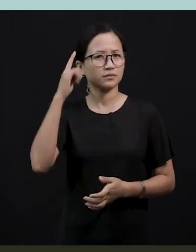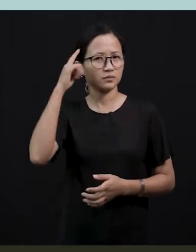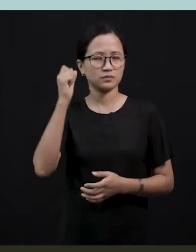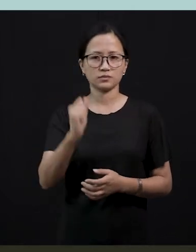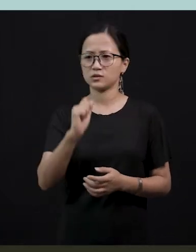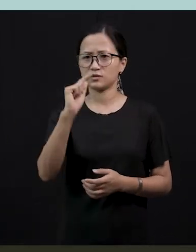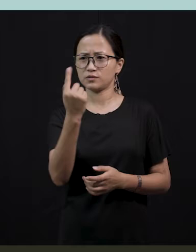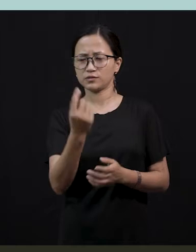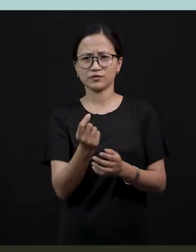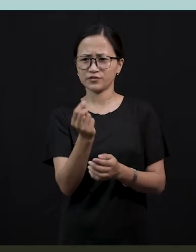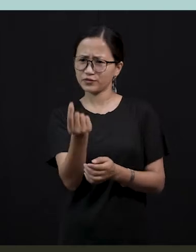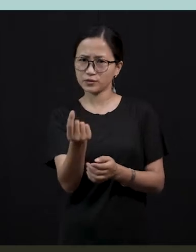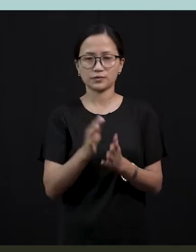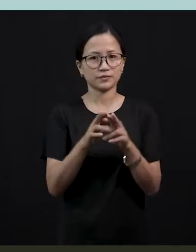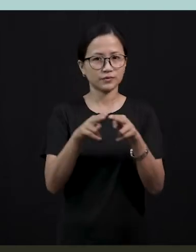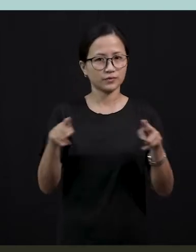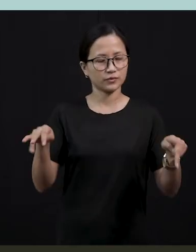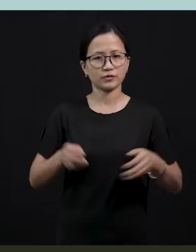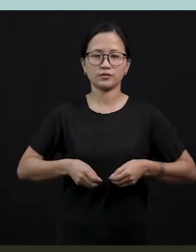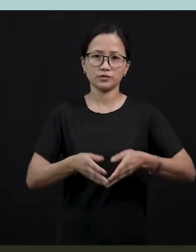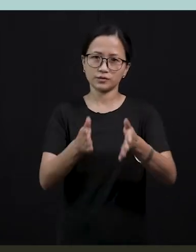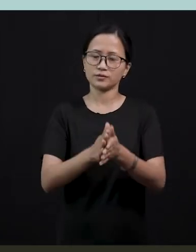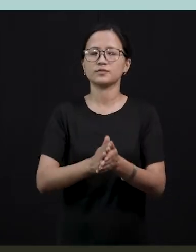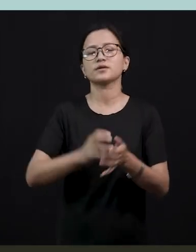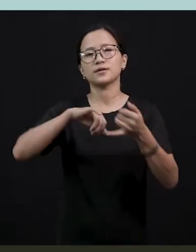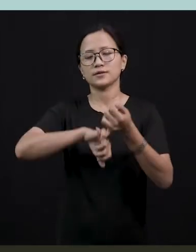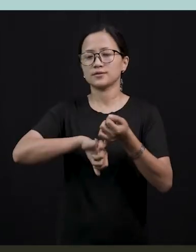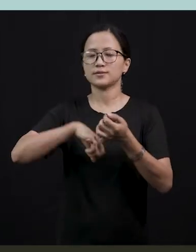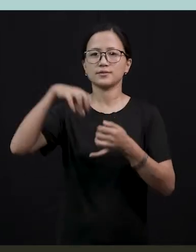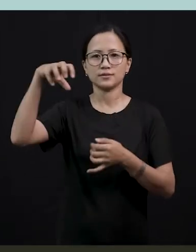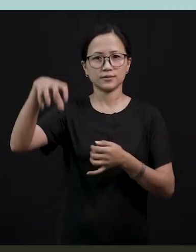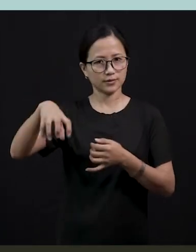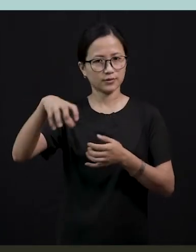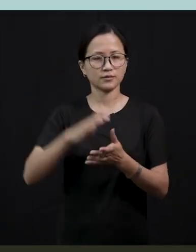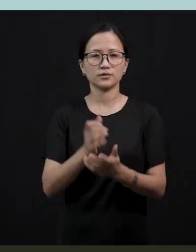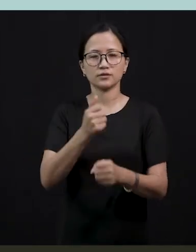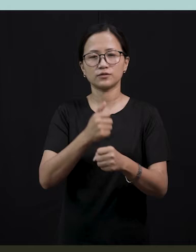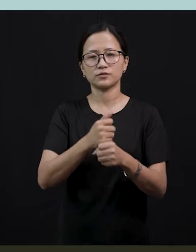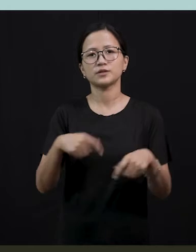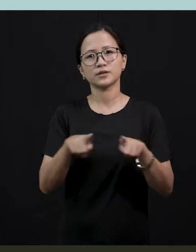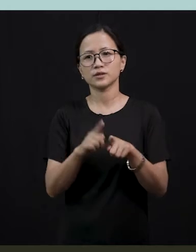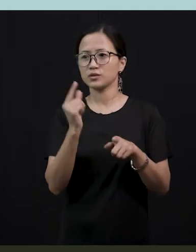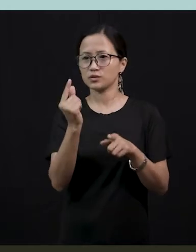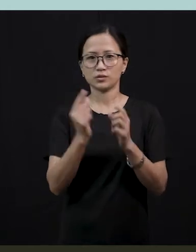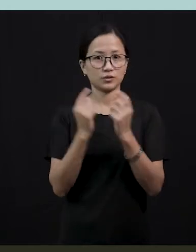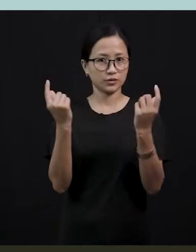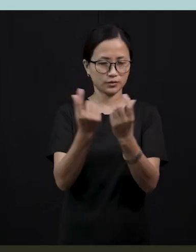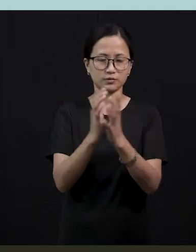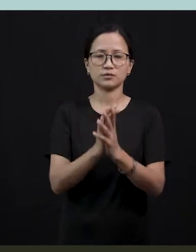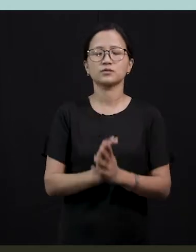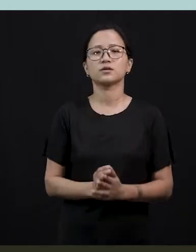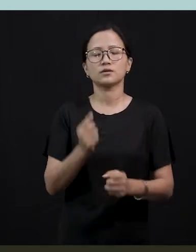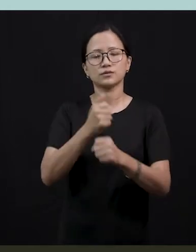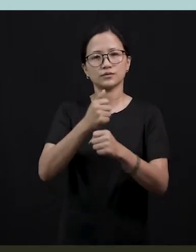remember there are only few differences between running a state government and a union government. Basically the structure of any